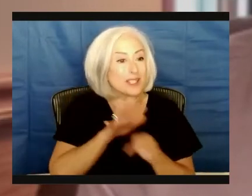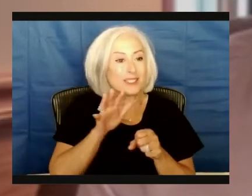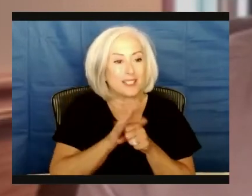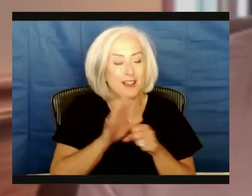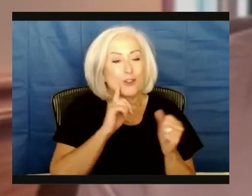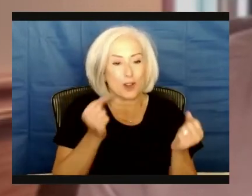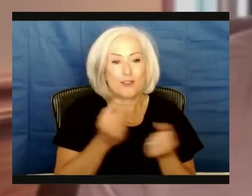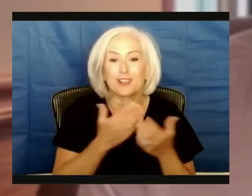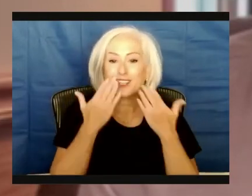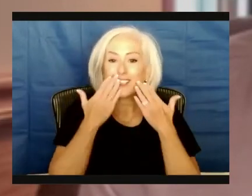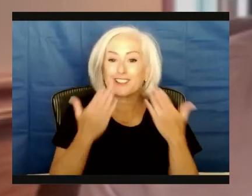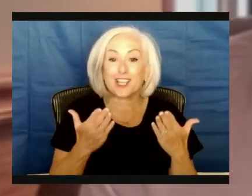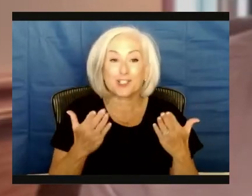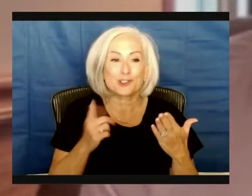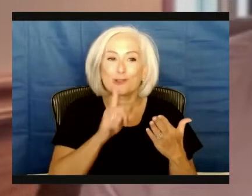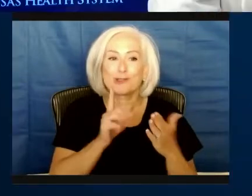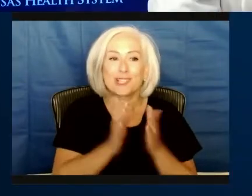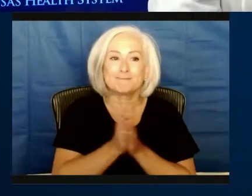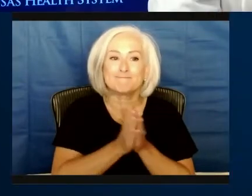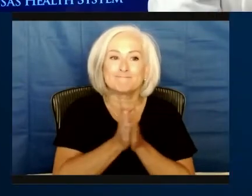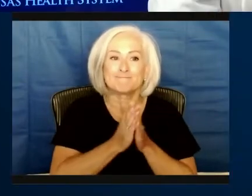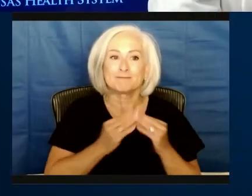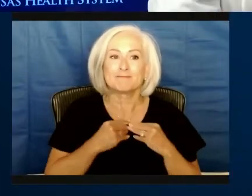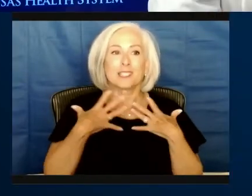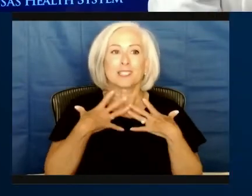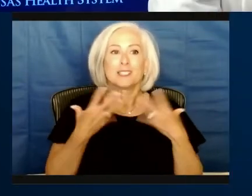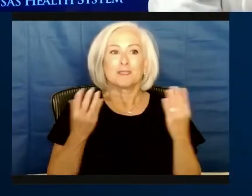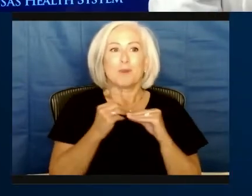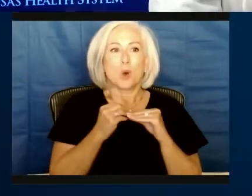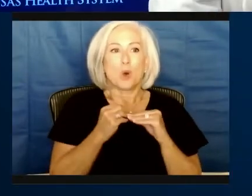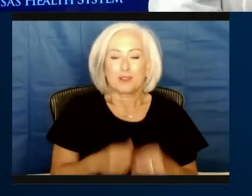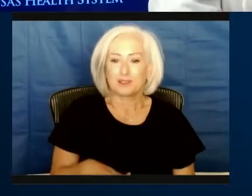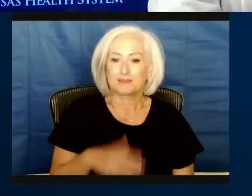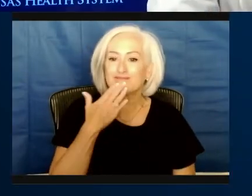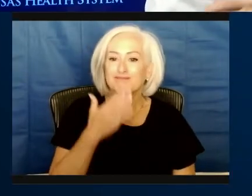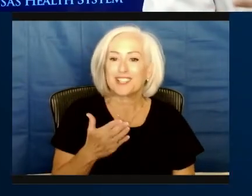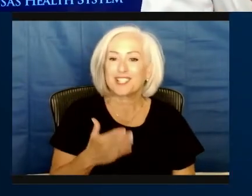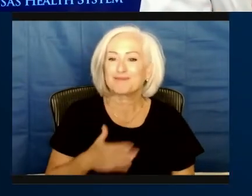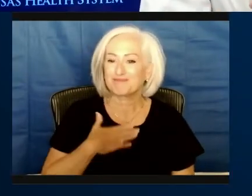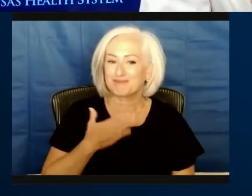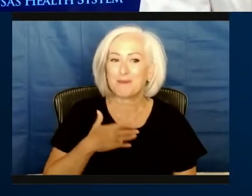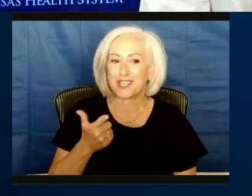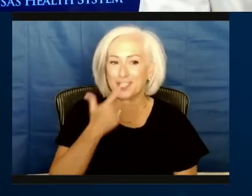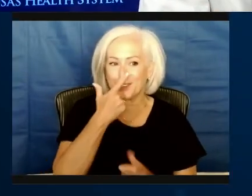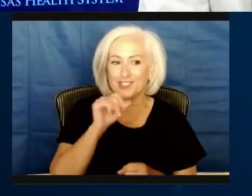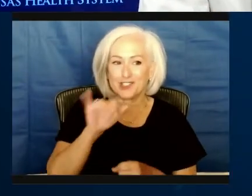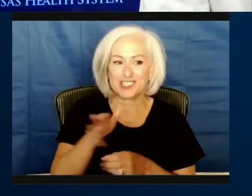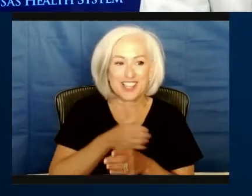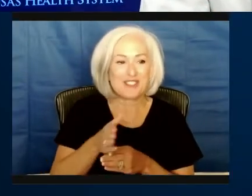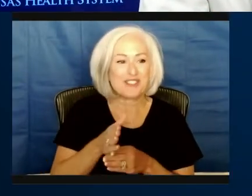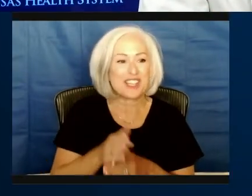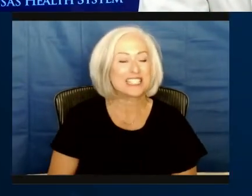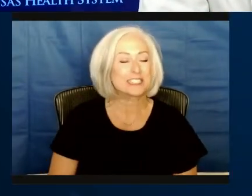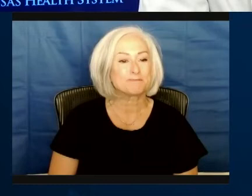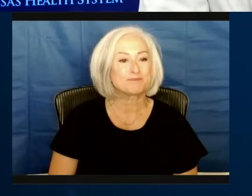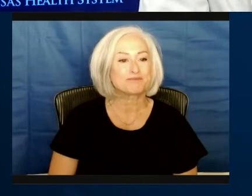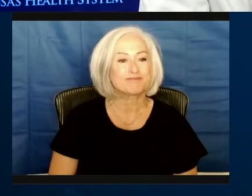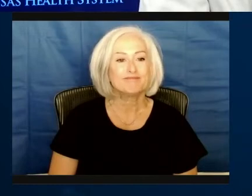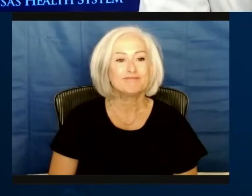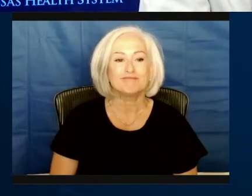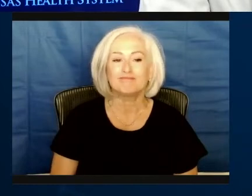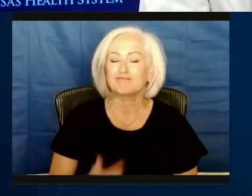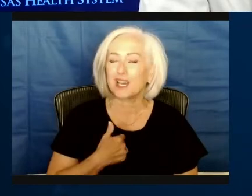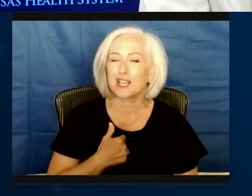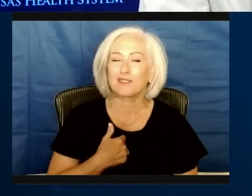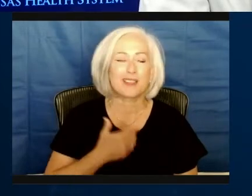So yes, it does, absolutely. Well, and thank you. I'm glad you're interested in the field. I'll just say to you, I've had the greatest job ever, and